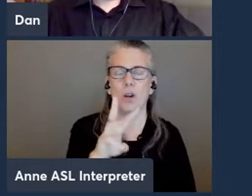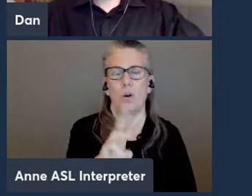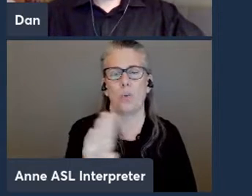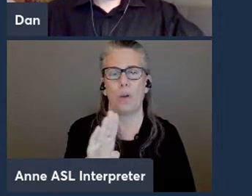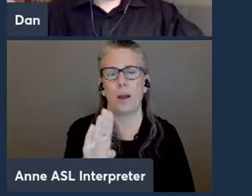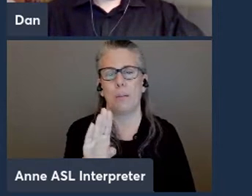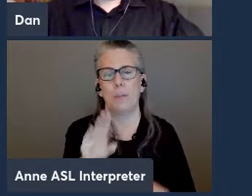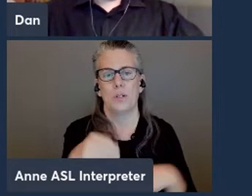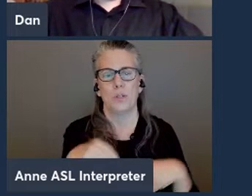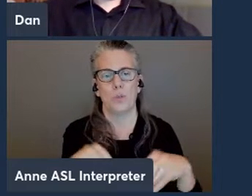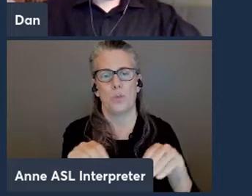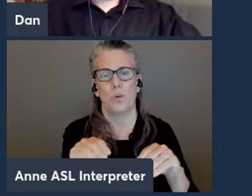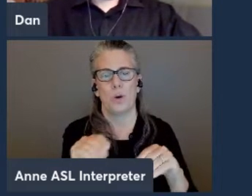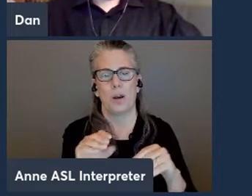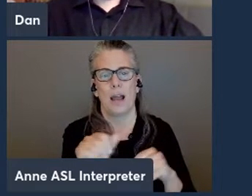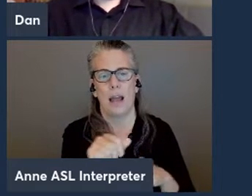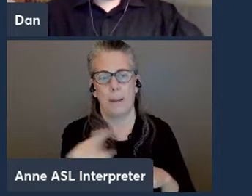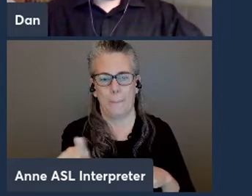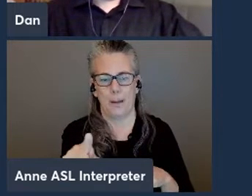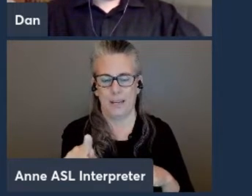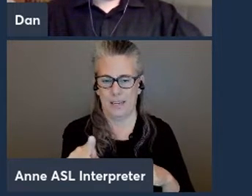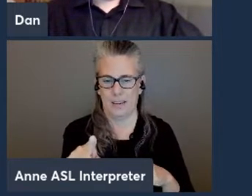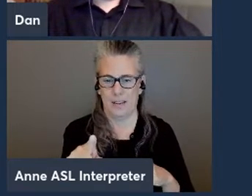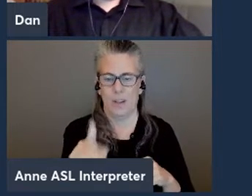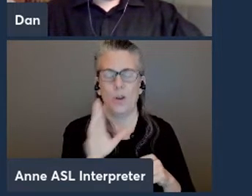the client-side error that we're going to go debug.